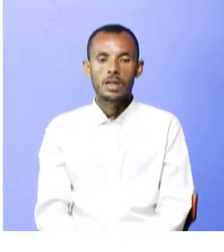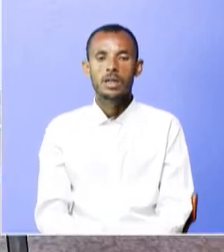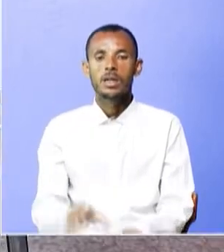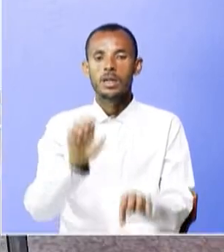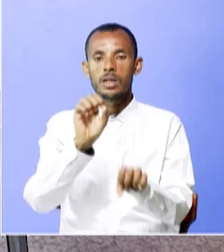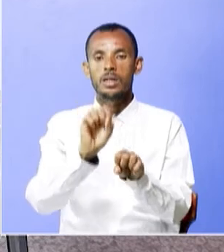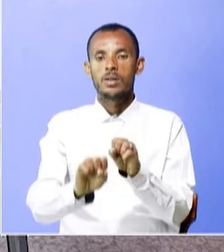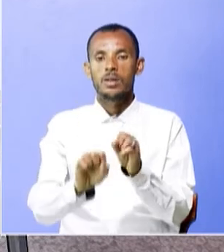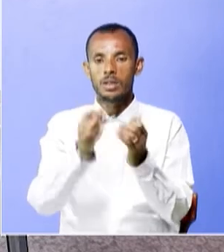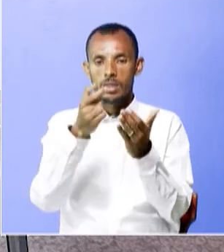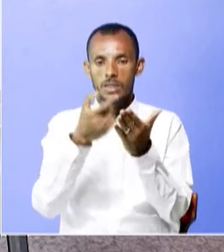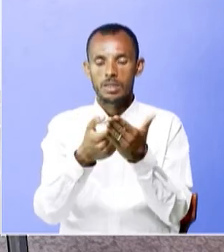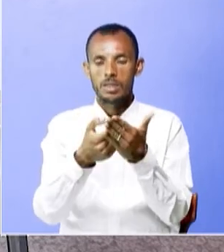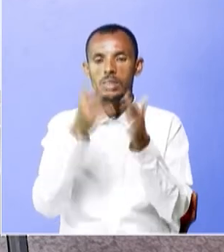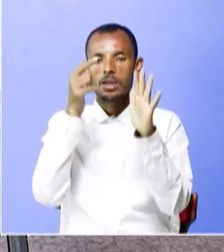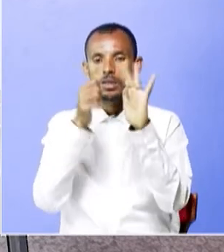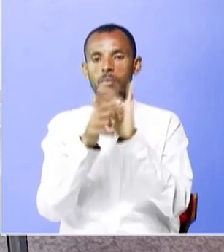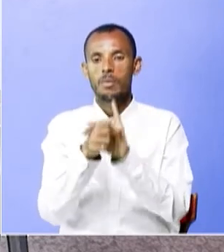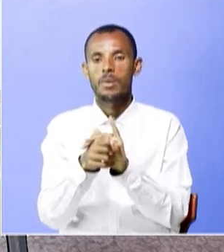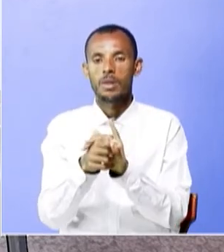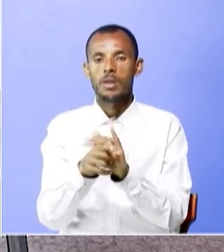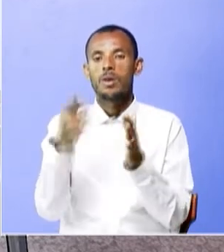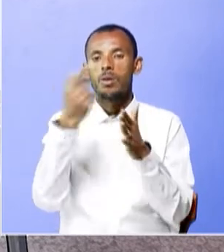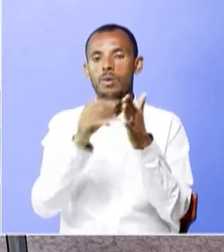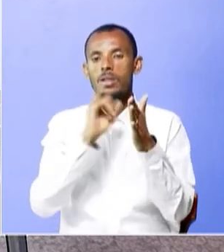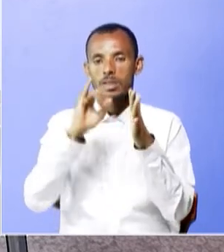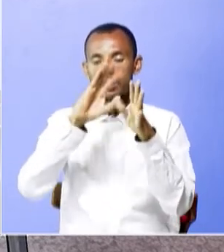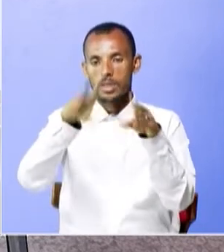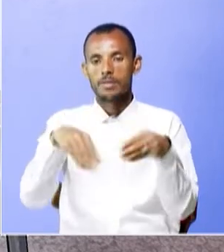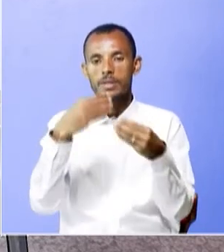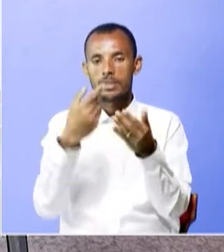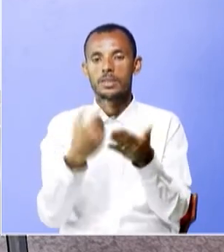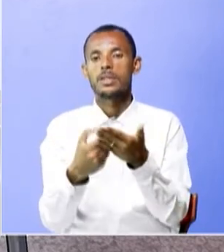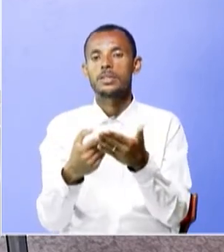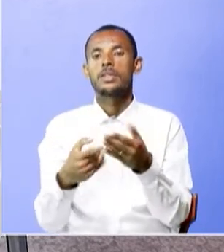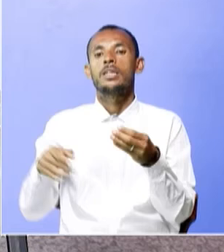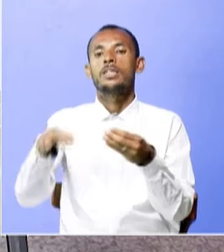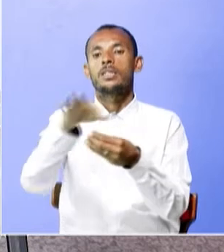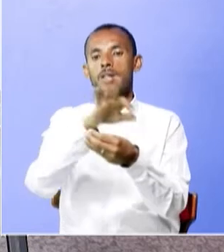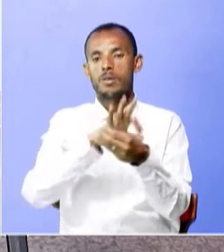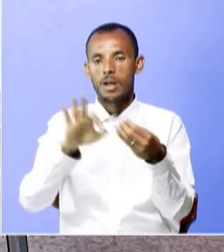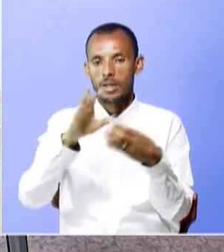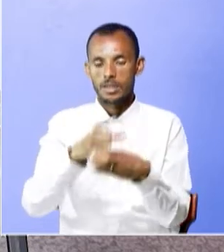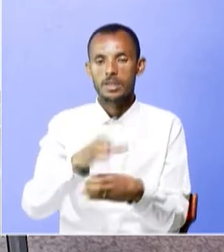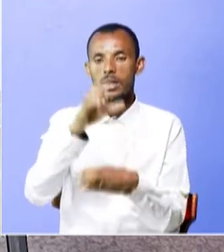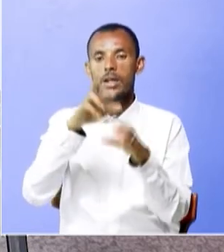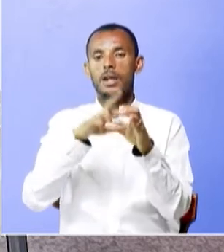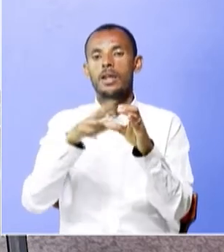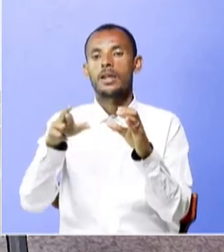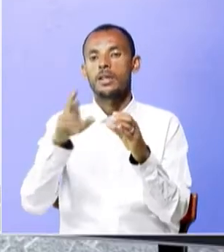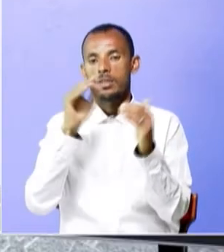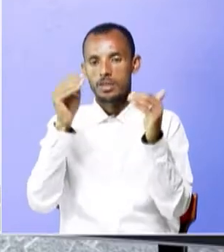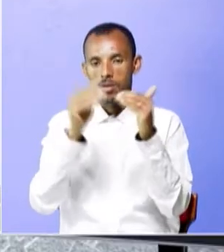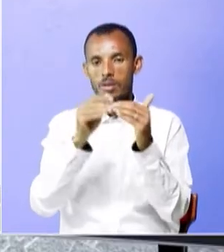So in this example, what's given, there is a circular cylinder whose radius is